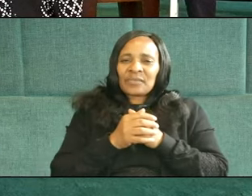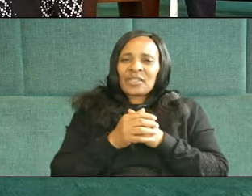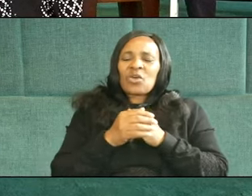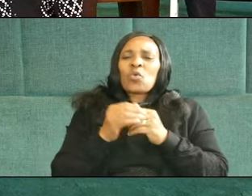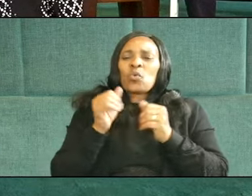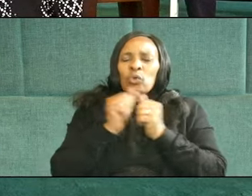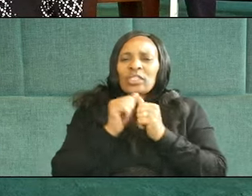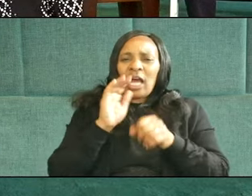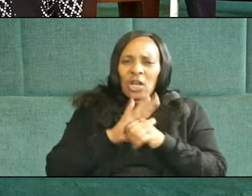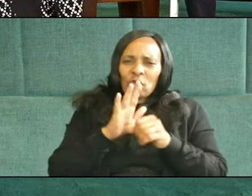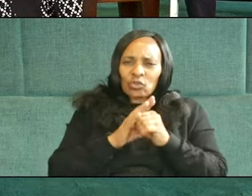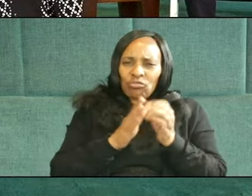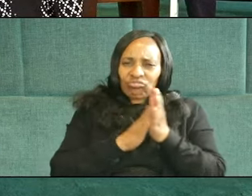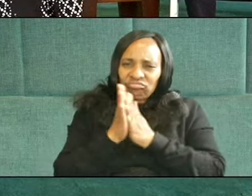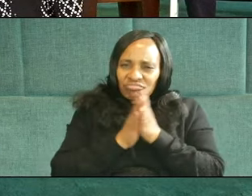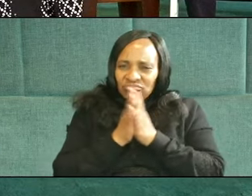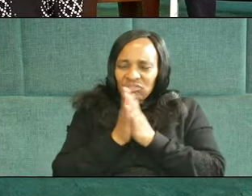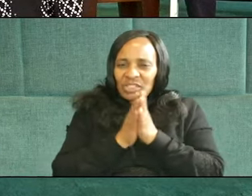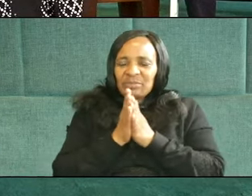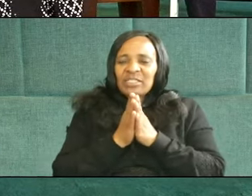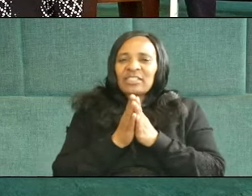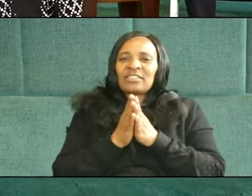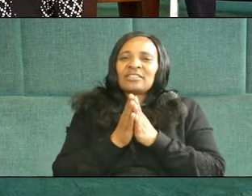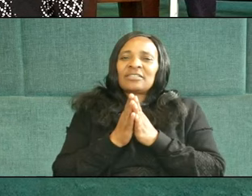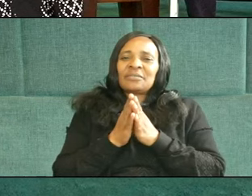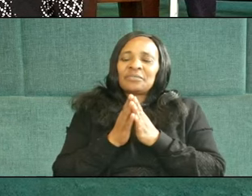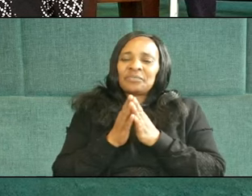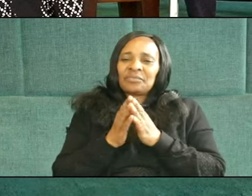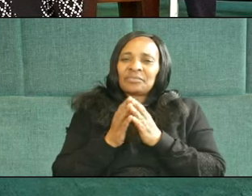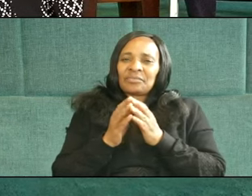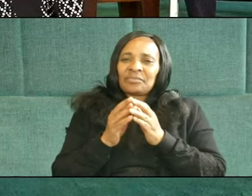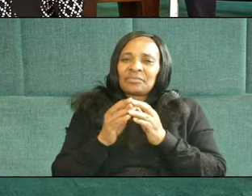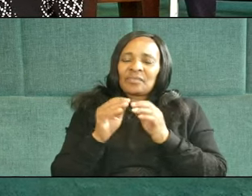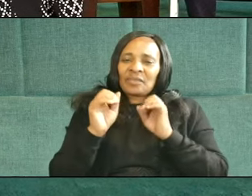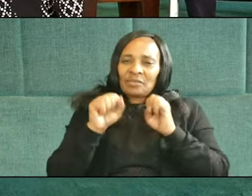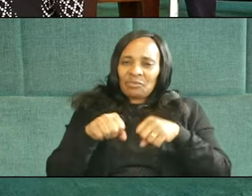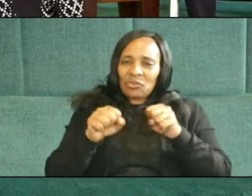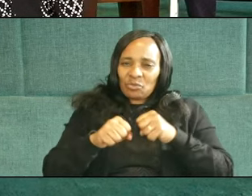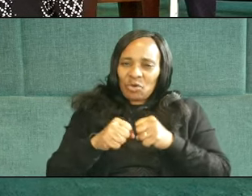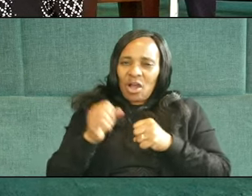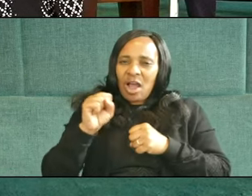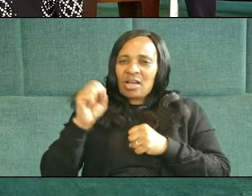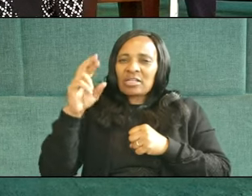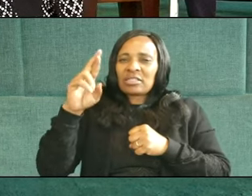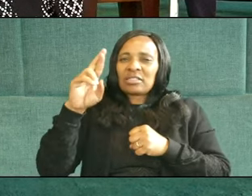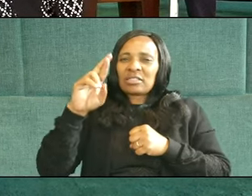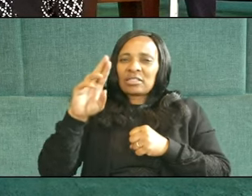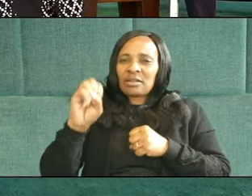So I personally like the beginning more than the end. The beginning. All right. Ashley, what do you think?